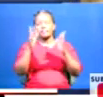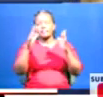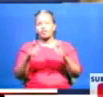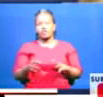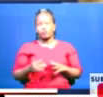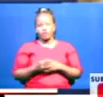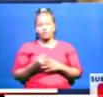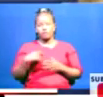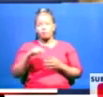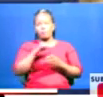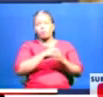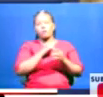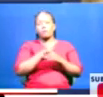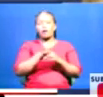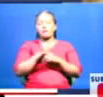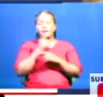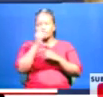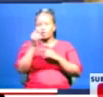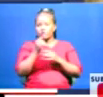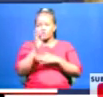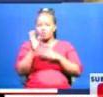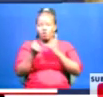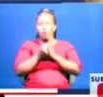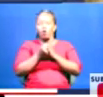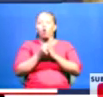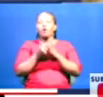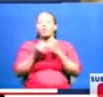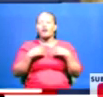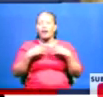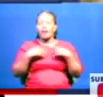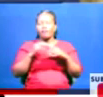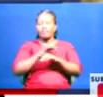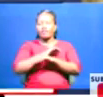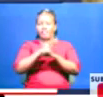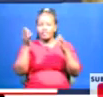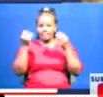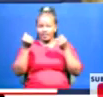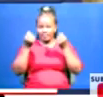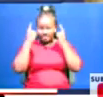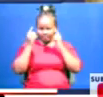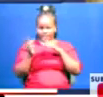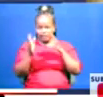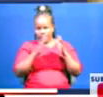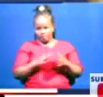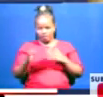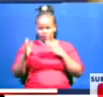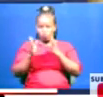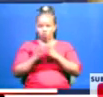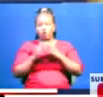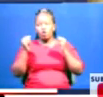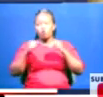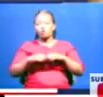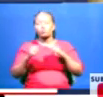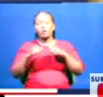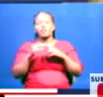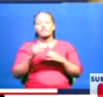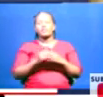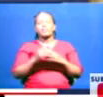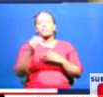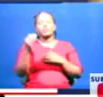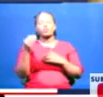them close to have a clear understanding and alignment, as well as agreeing on the direction in the numbers that